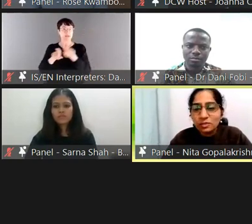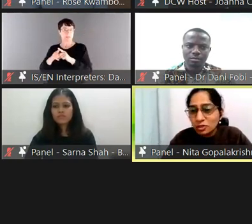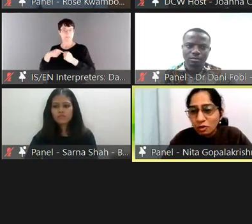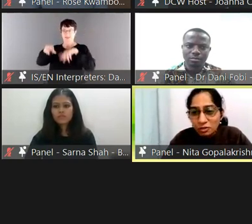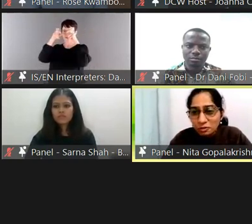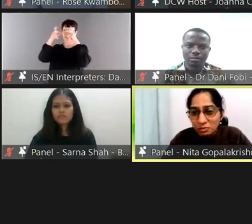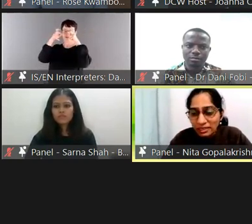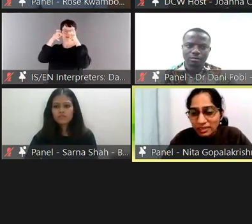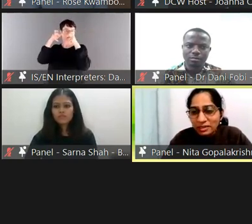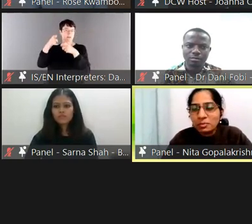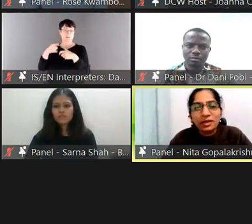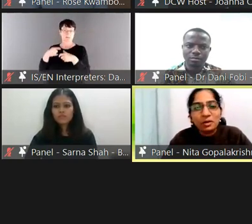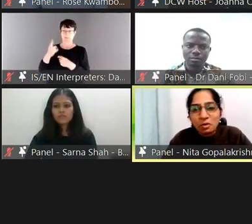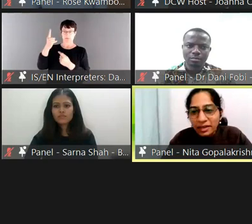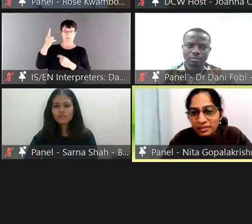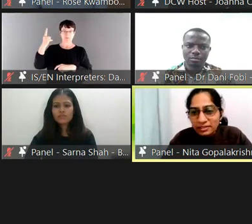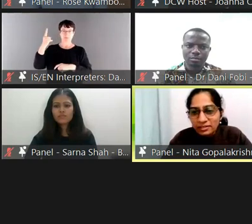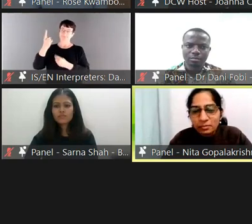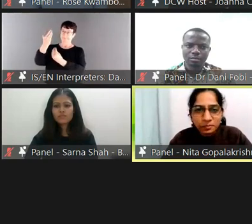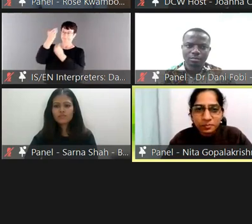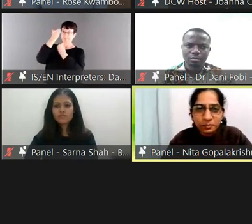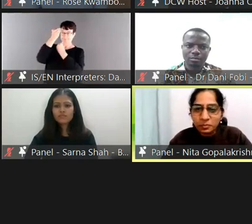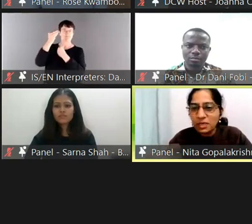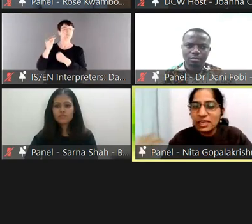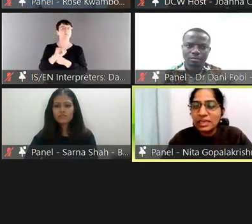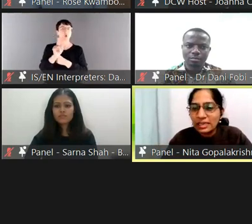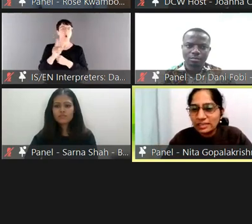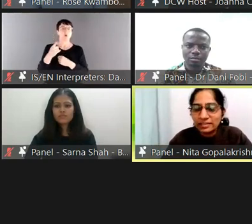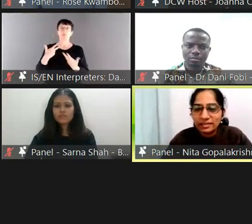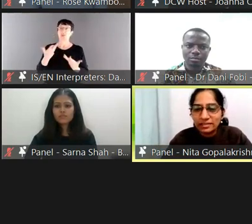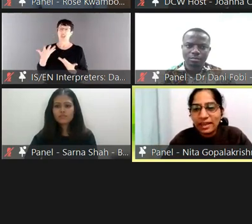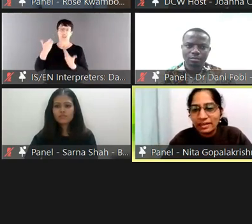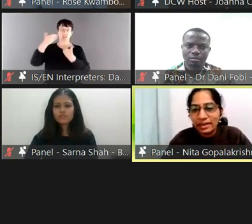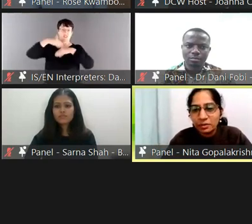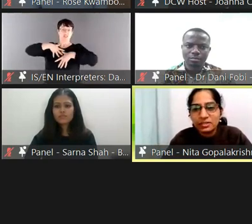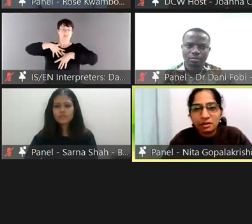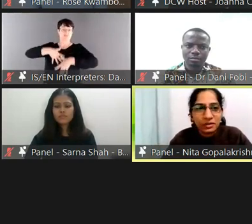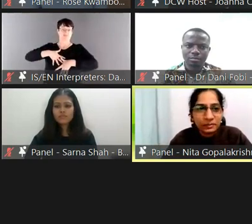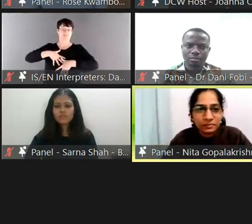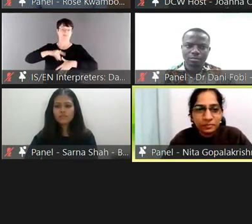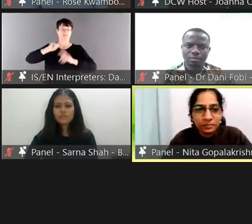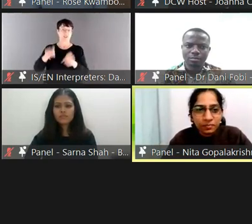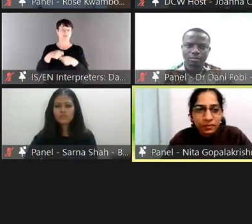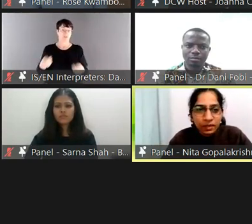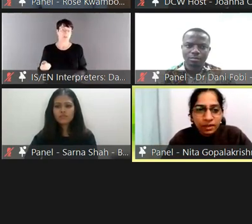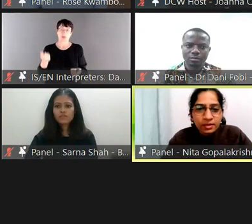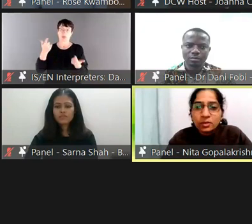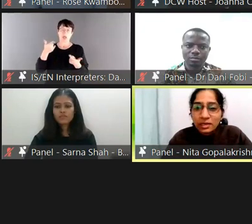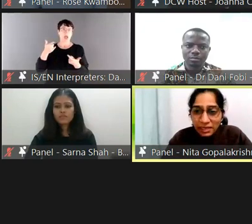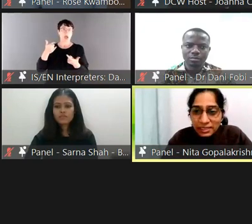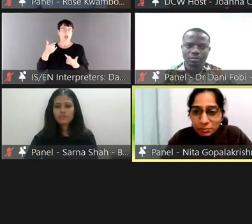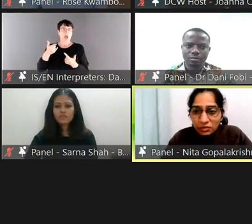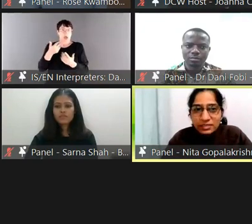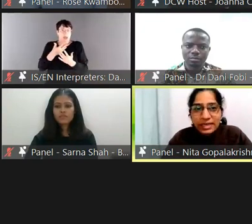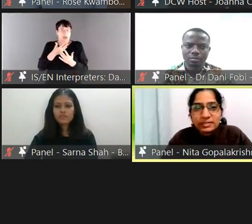It wasn't taught to me, but I acquired it being in that language surrounding. So